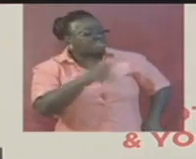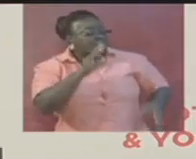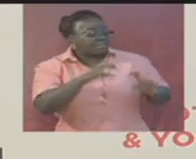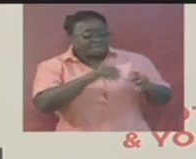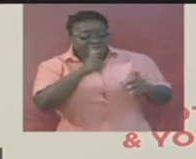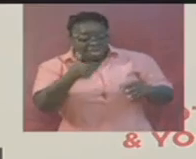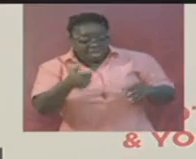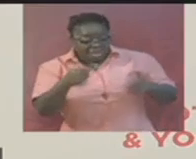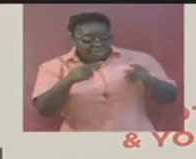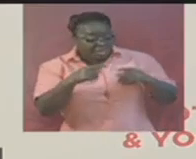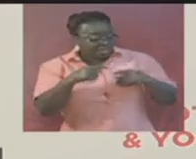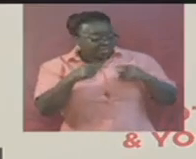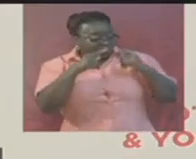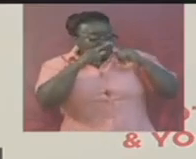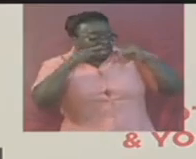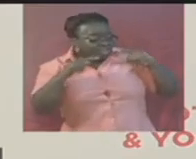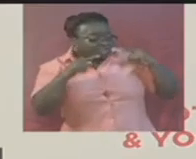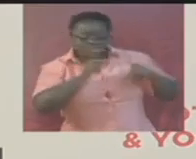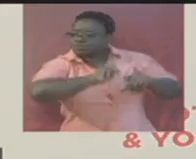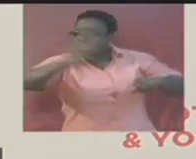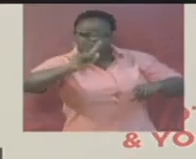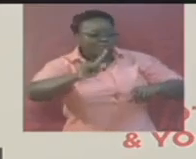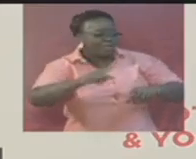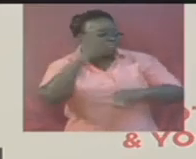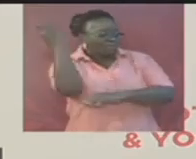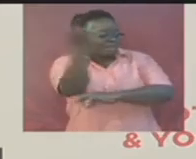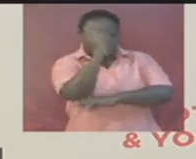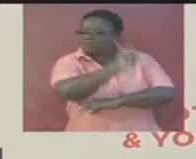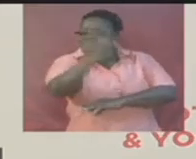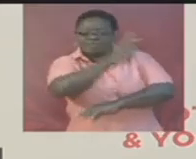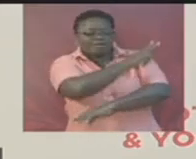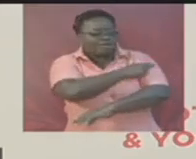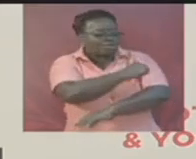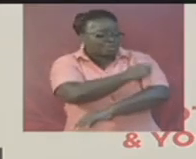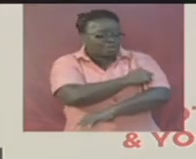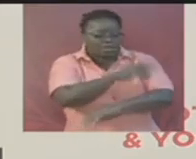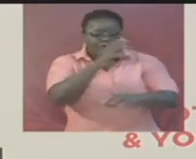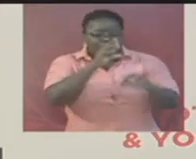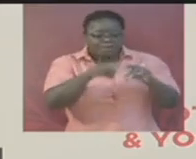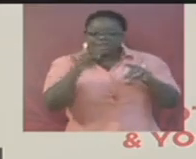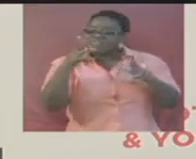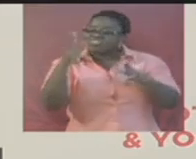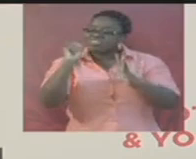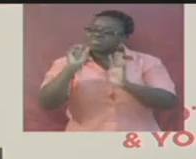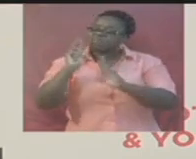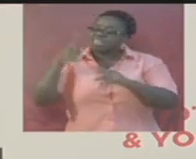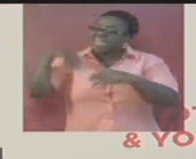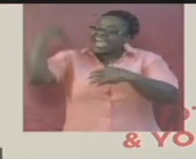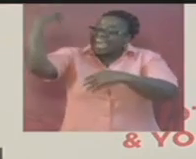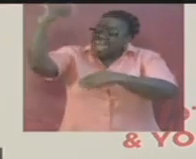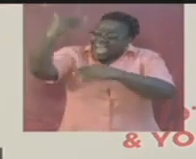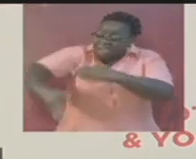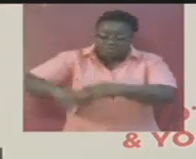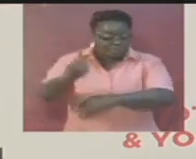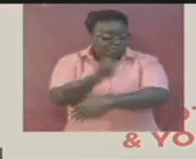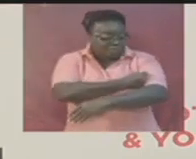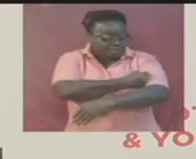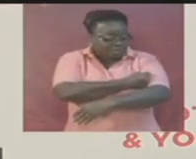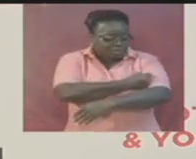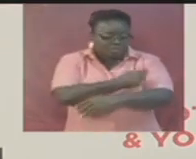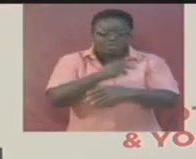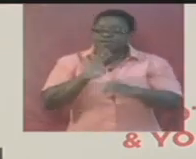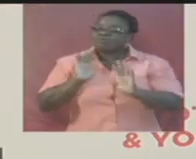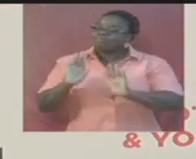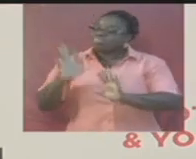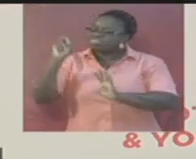and the ambulances and all of those things on standby in the event that people do have allergic reactions. So we have seen it with Pfizer, and we're putting the checks